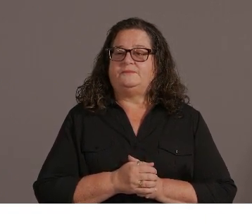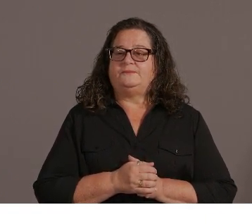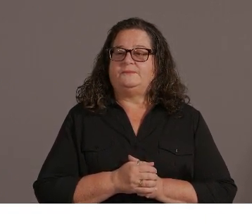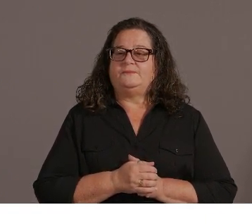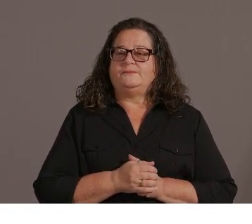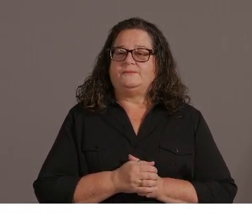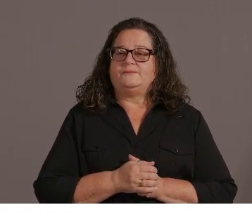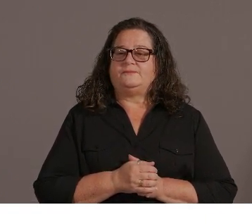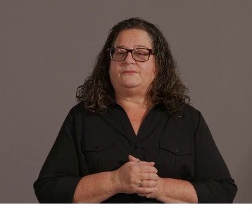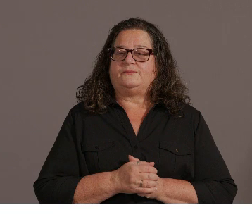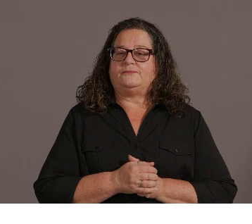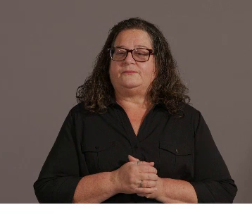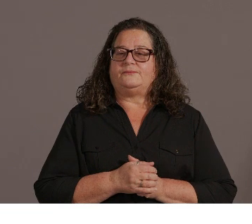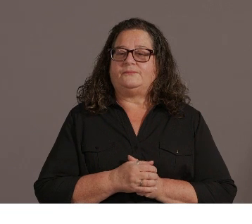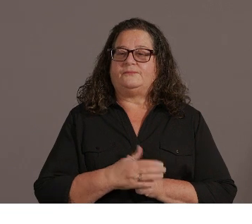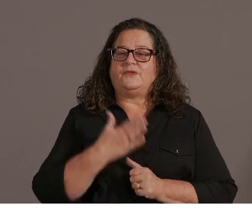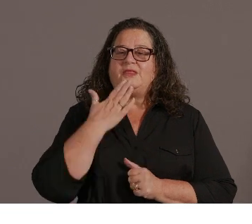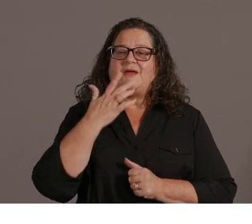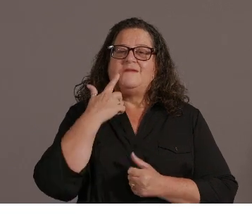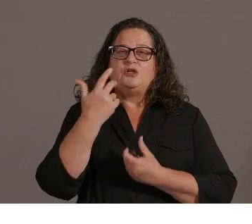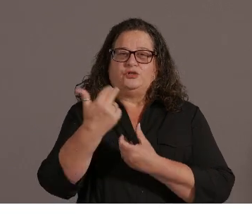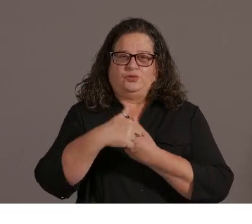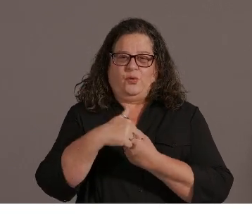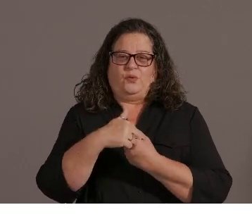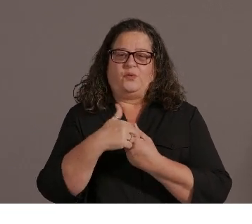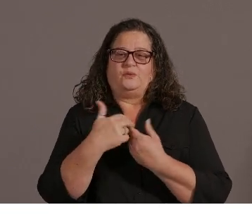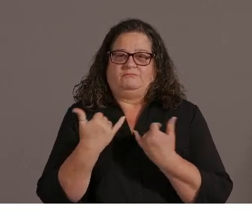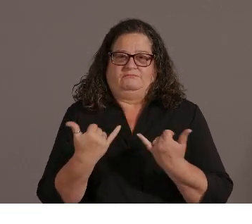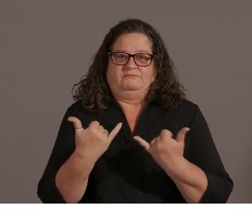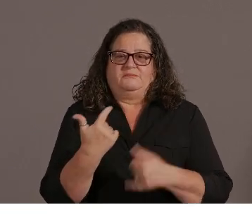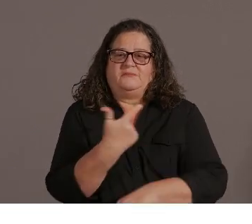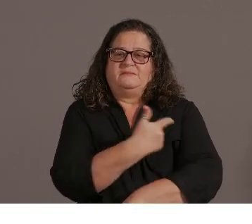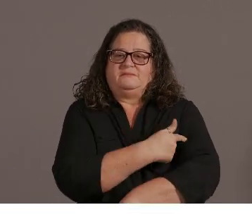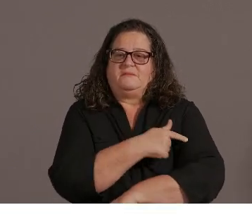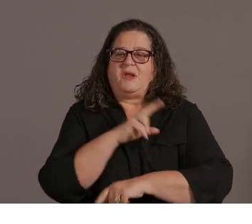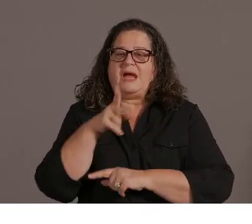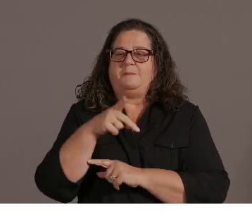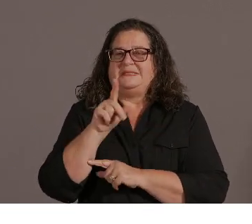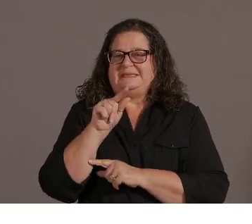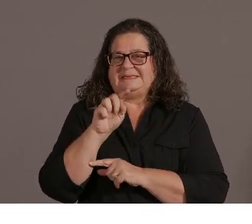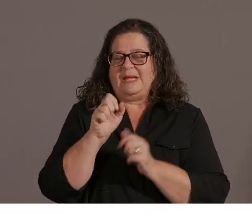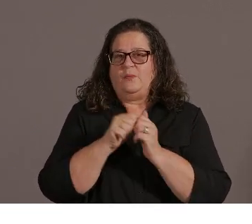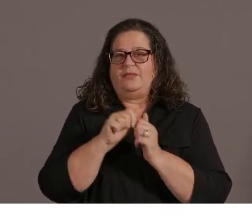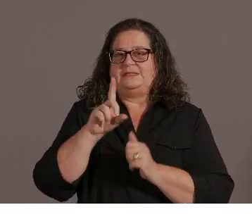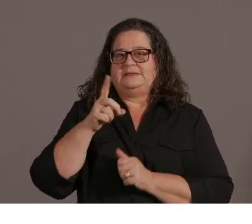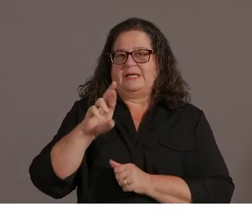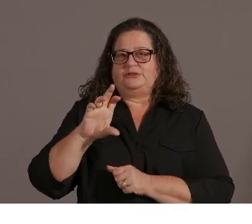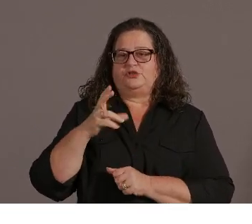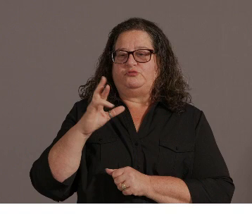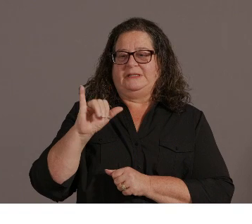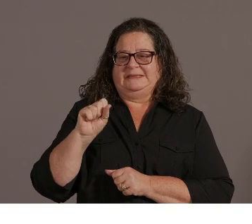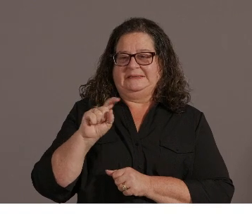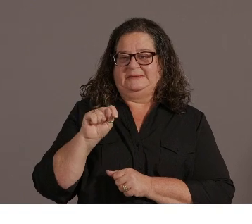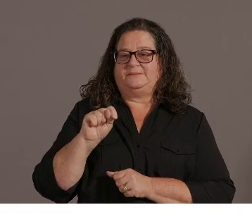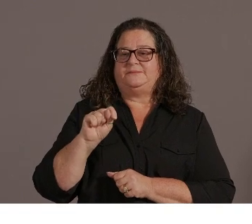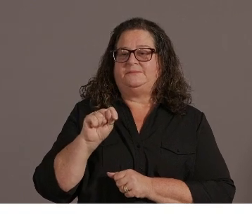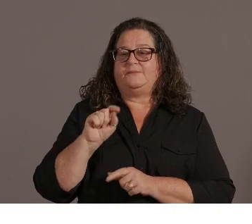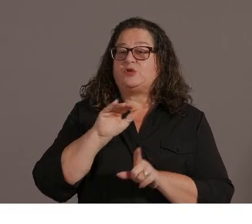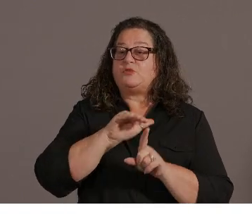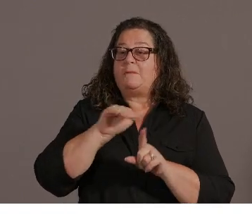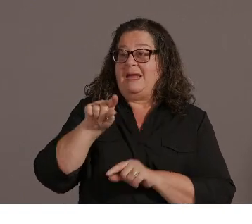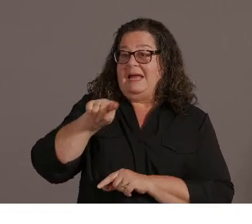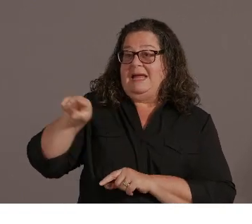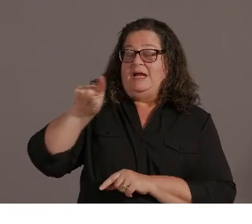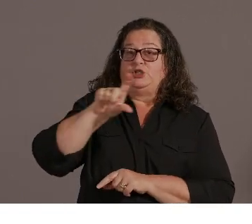Thank you for joining us for this vaccination update with Dr. Cara Christ. A reminder that this is a on-the-record session. You're welcome to record.